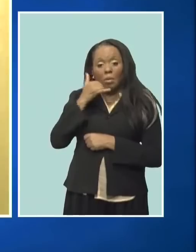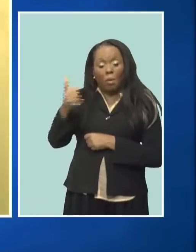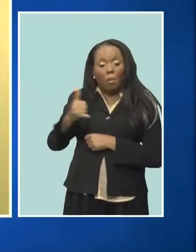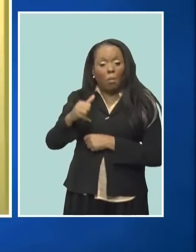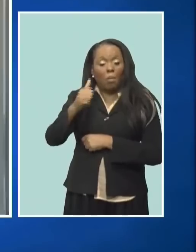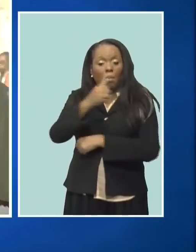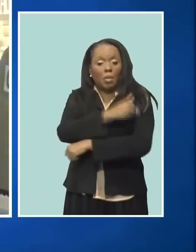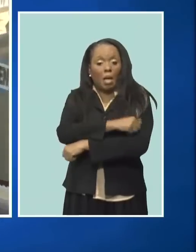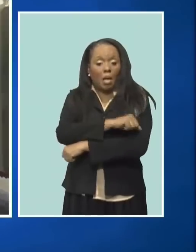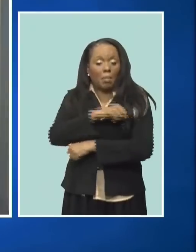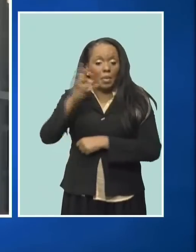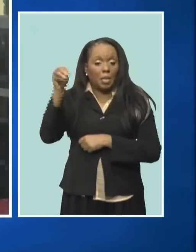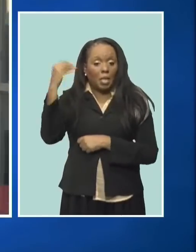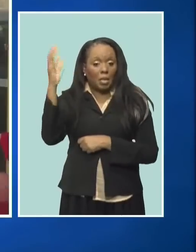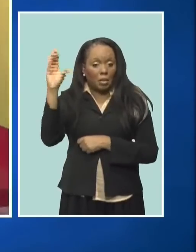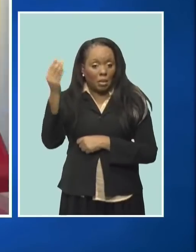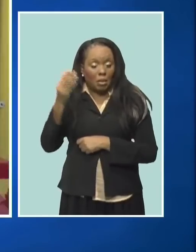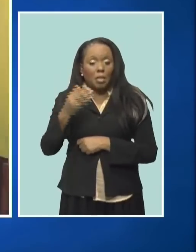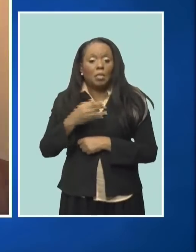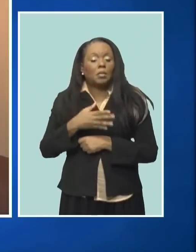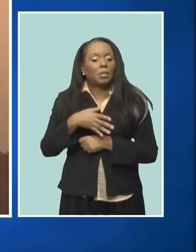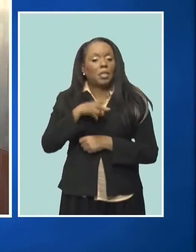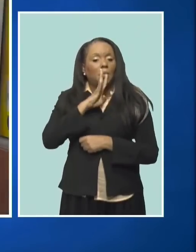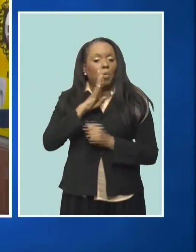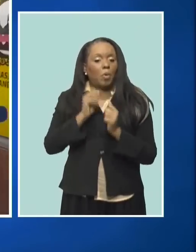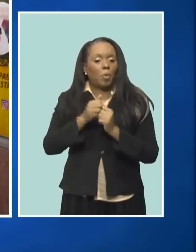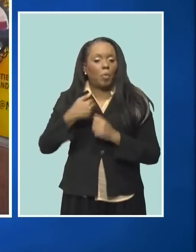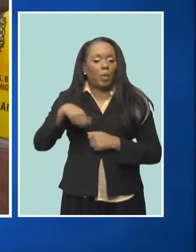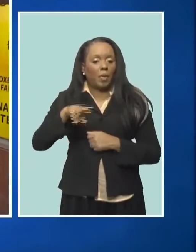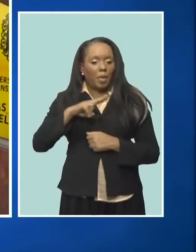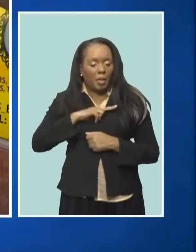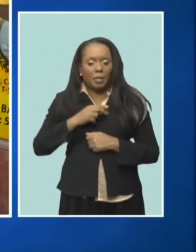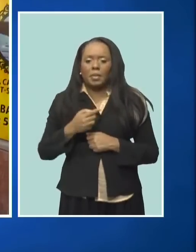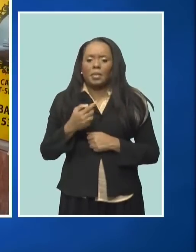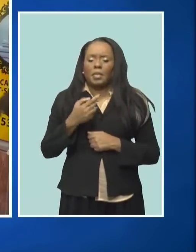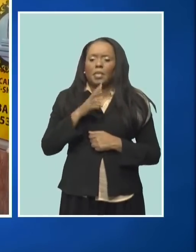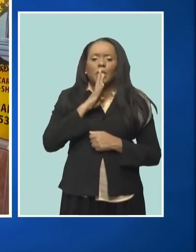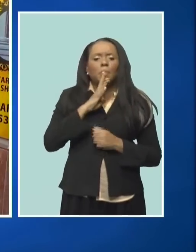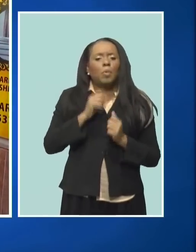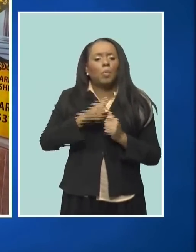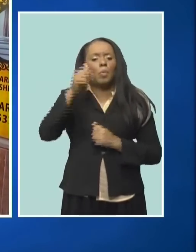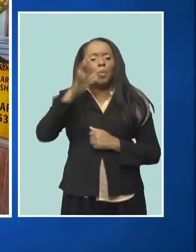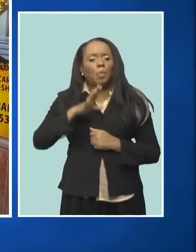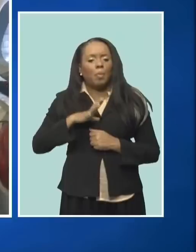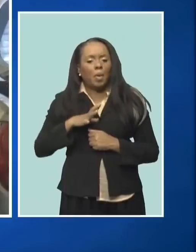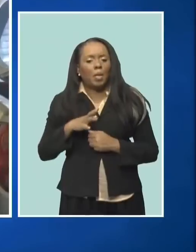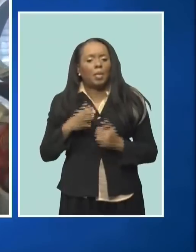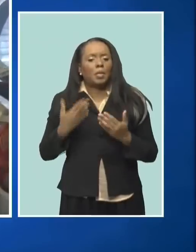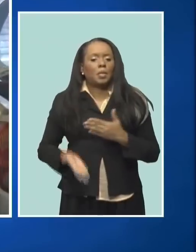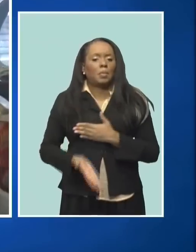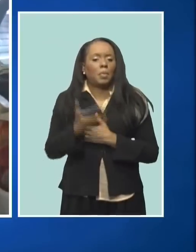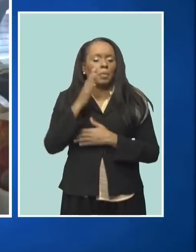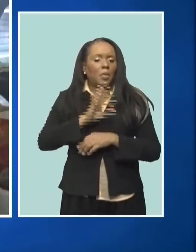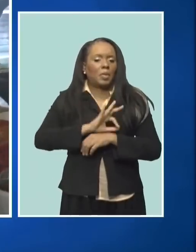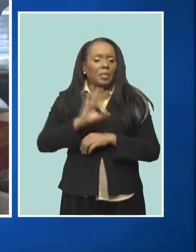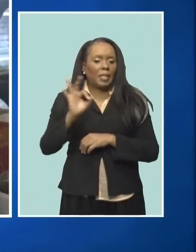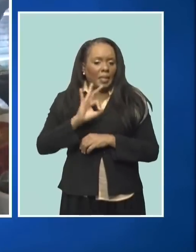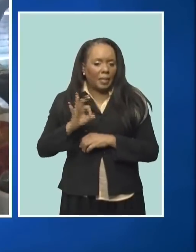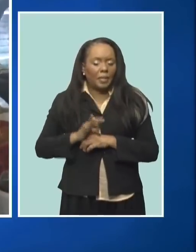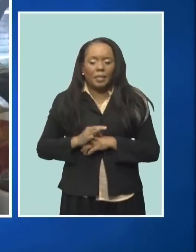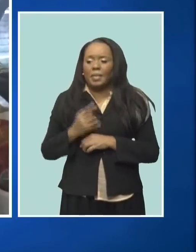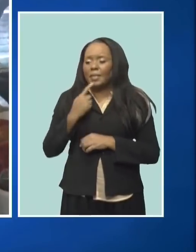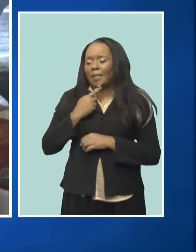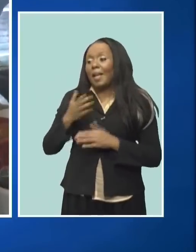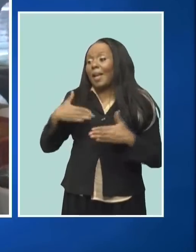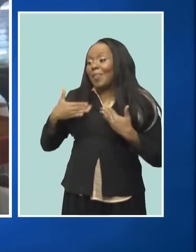she was the one who summoned the ambulance. She told CBC News she spoke to the elderly man on her way into work around 9,